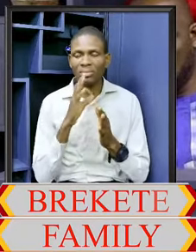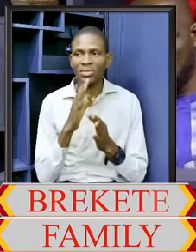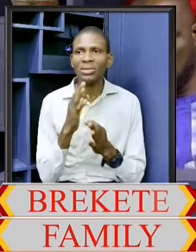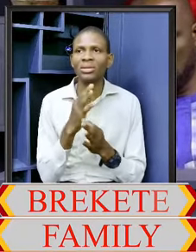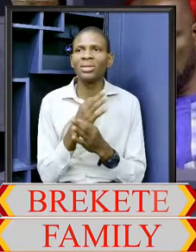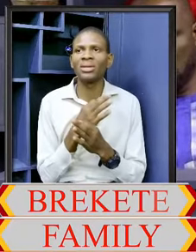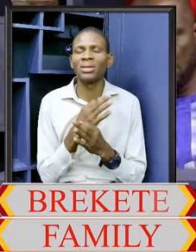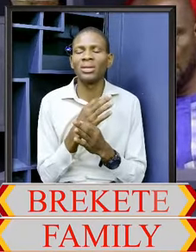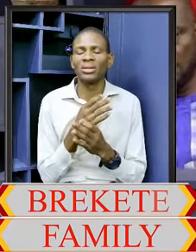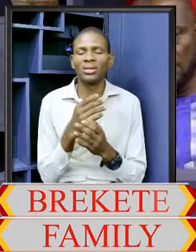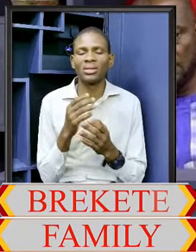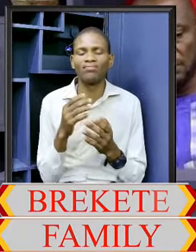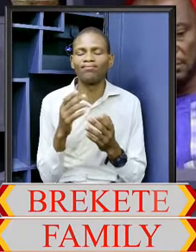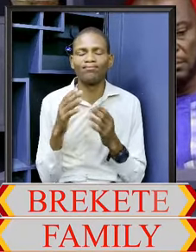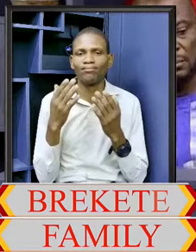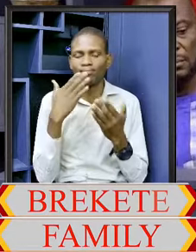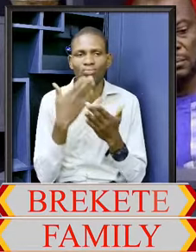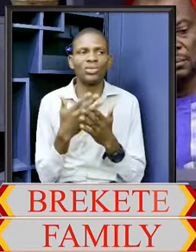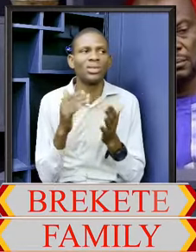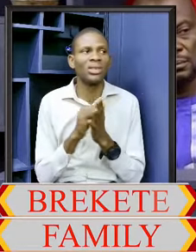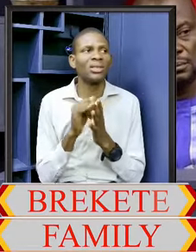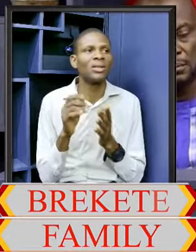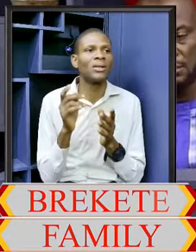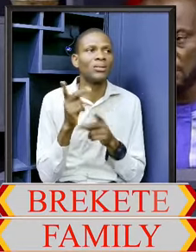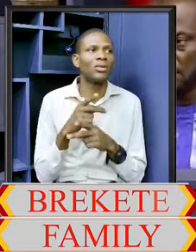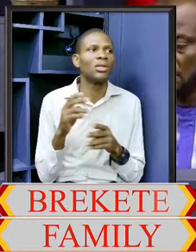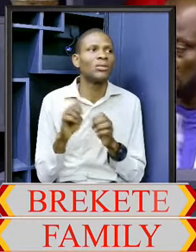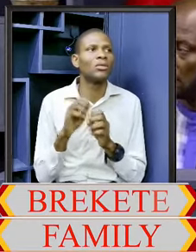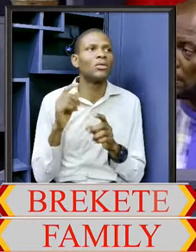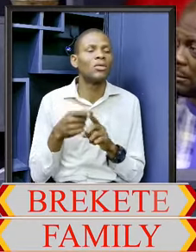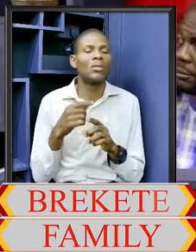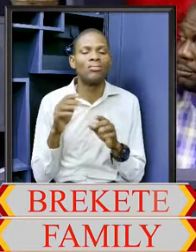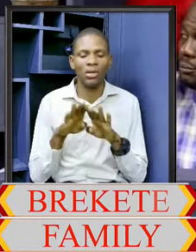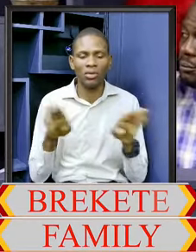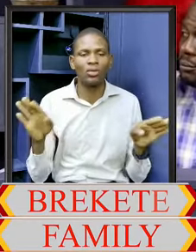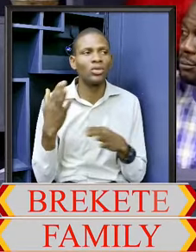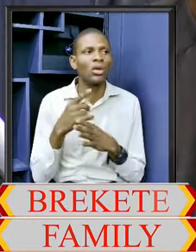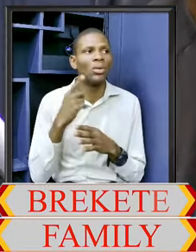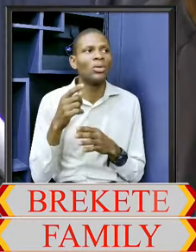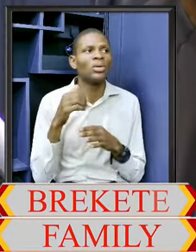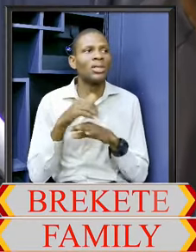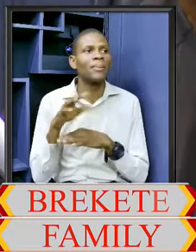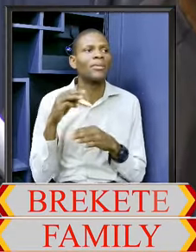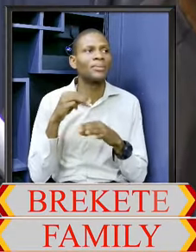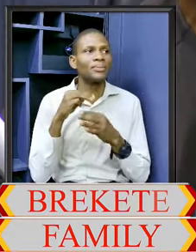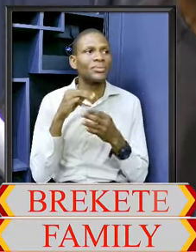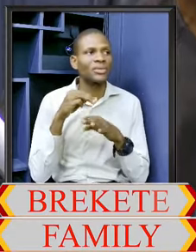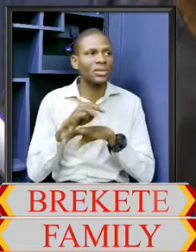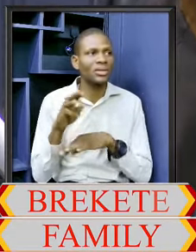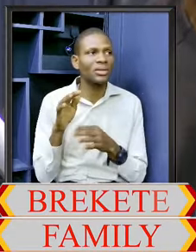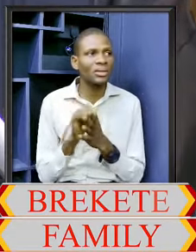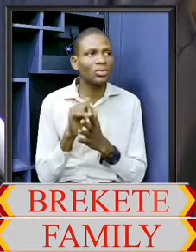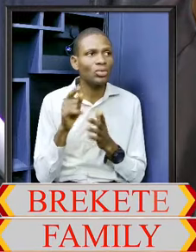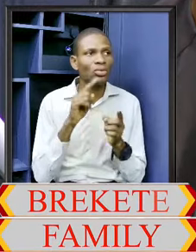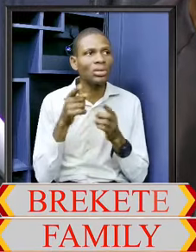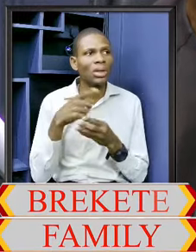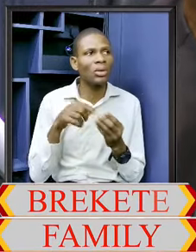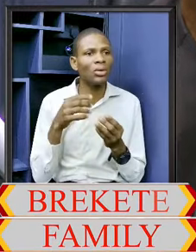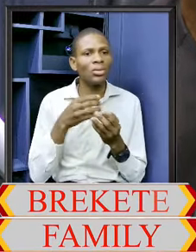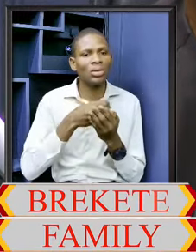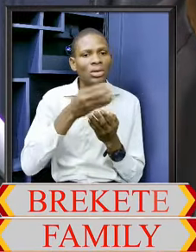Cocoa. So that's the product. I beg, even for platform now, somebody sent message, say, you've been talking